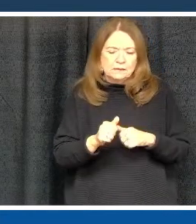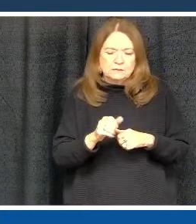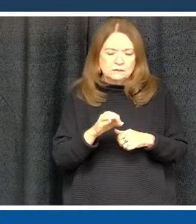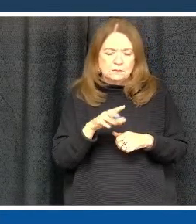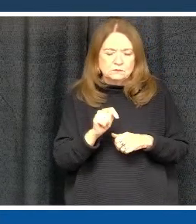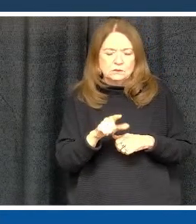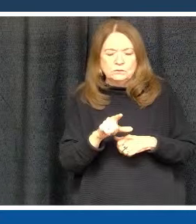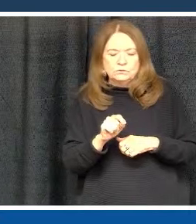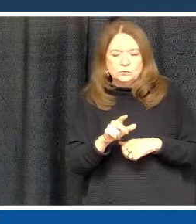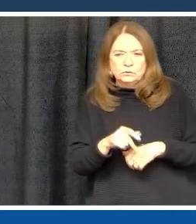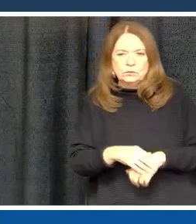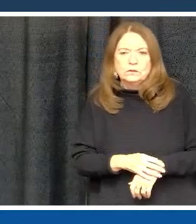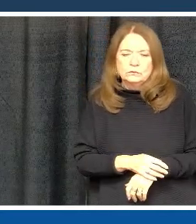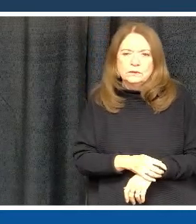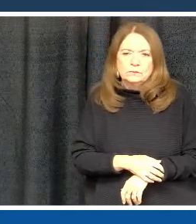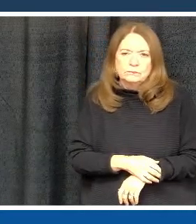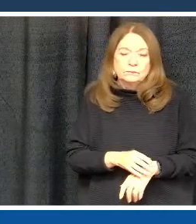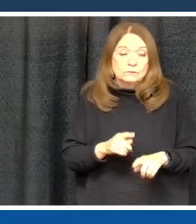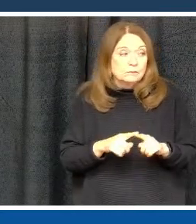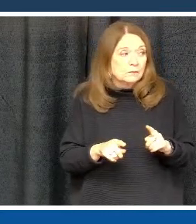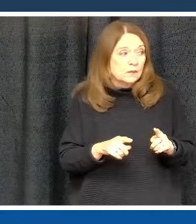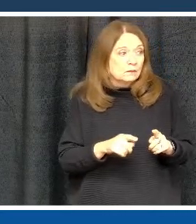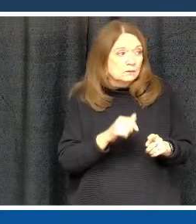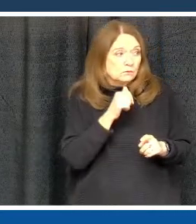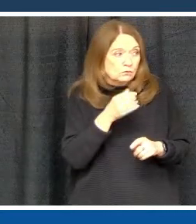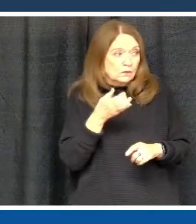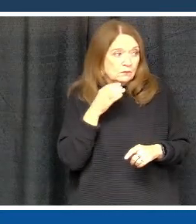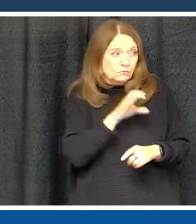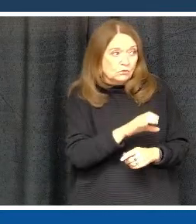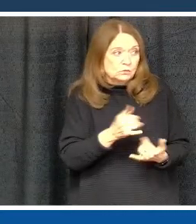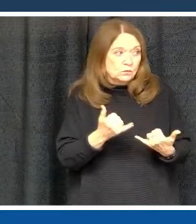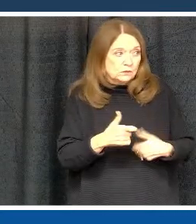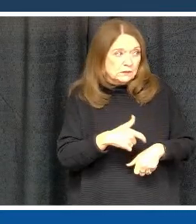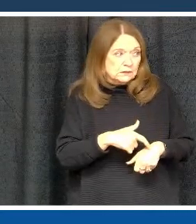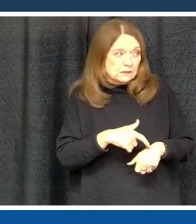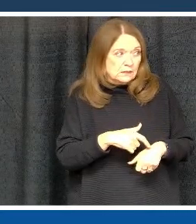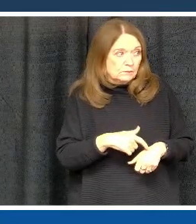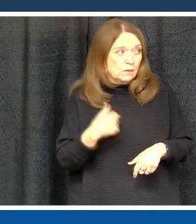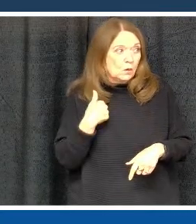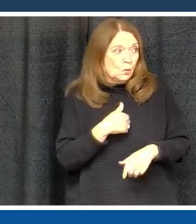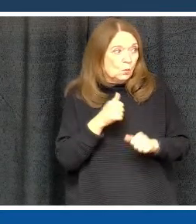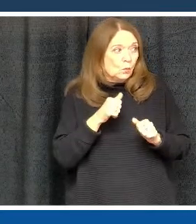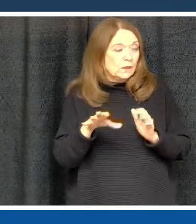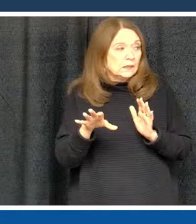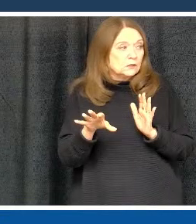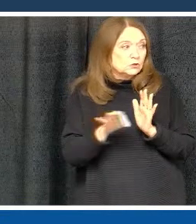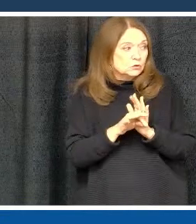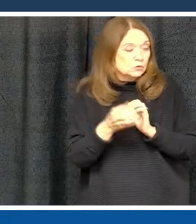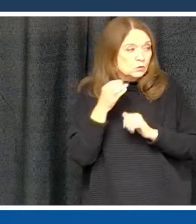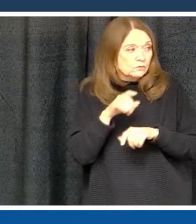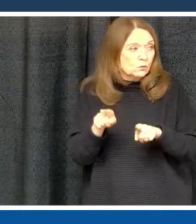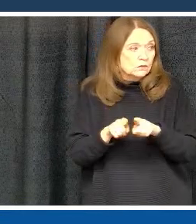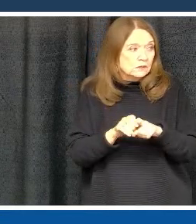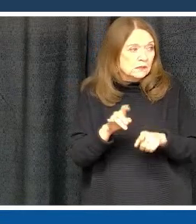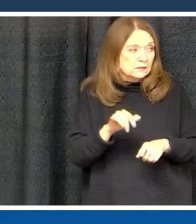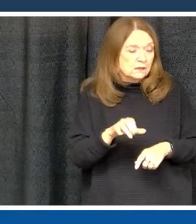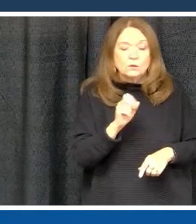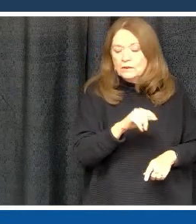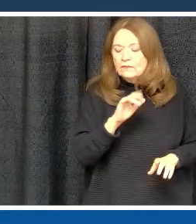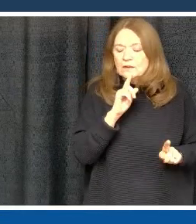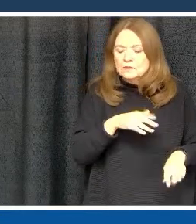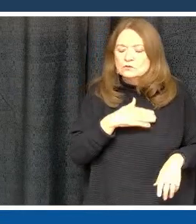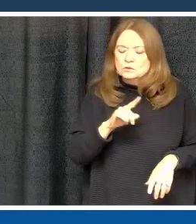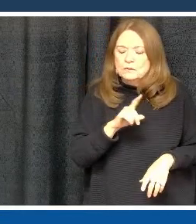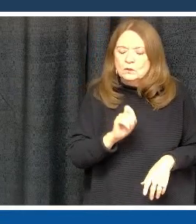2023. But they're not enforceable at this time. We can choose to enforce it as a city. That answered my